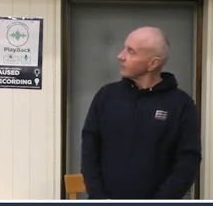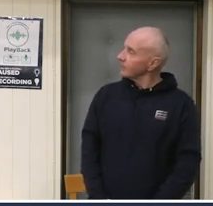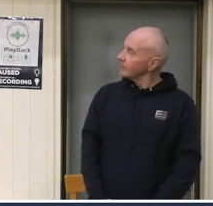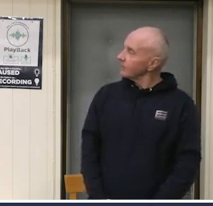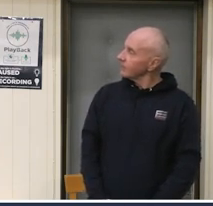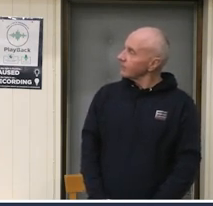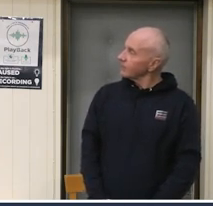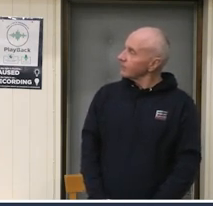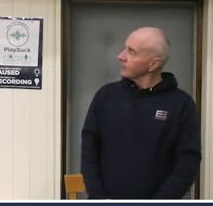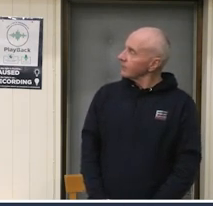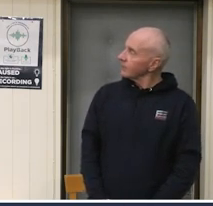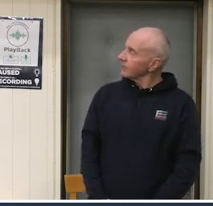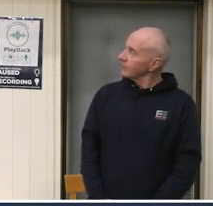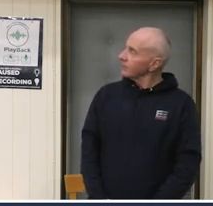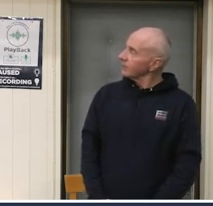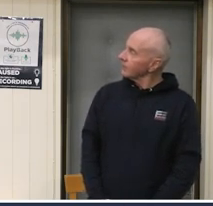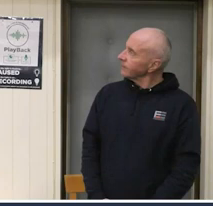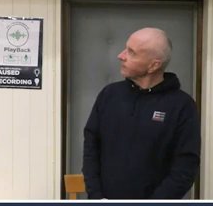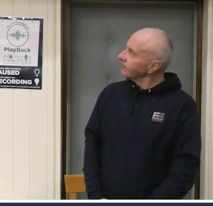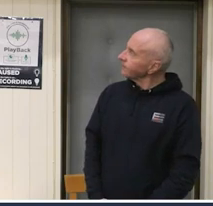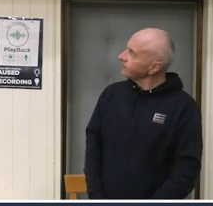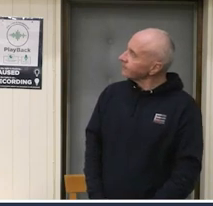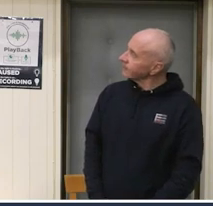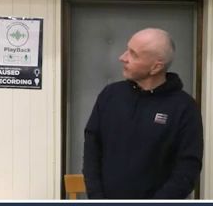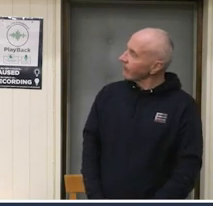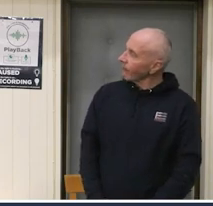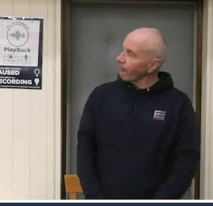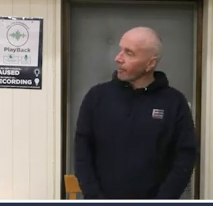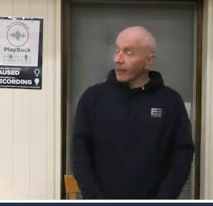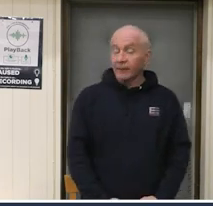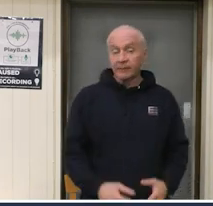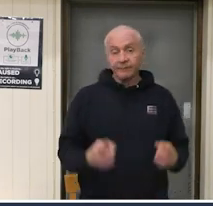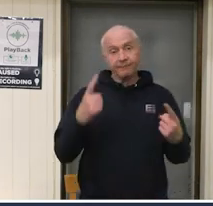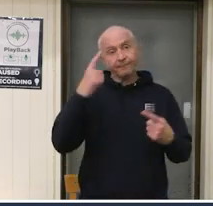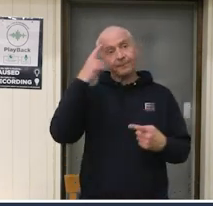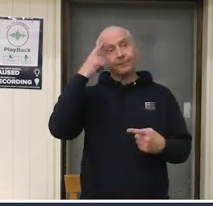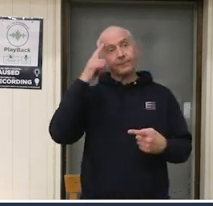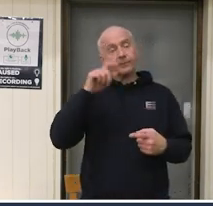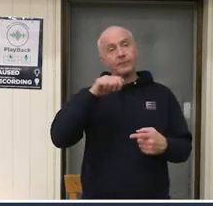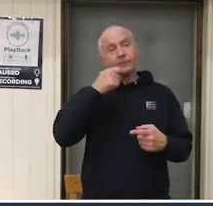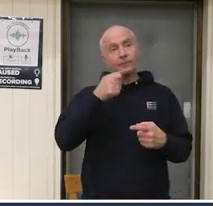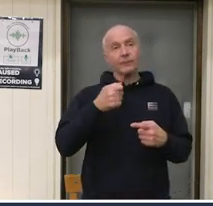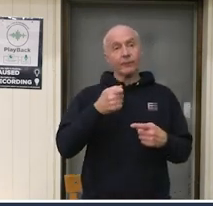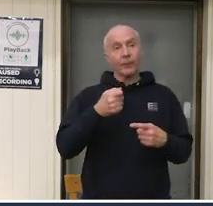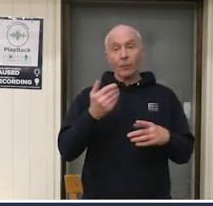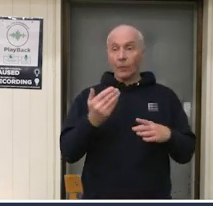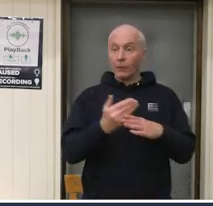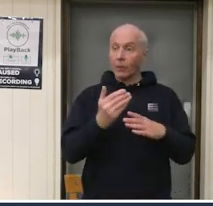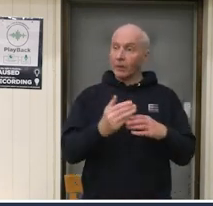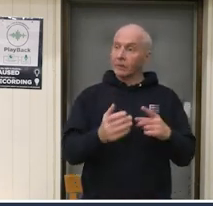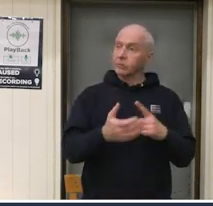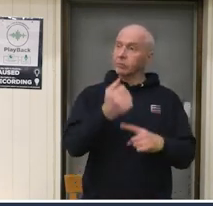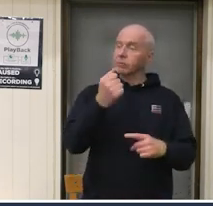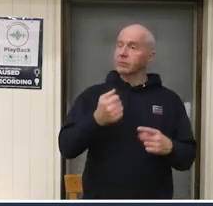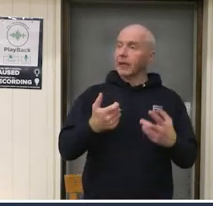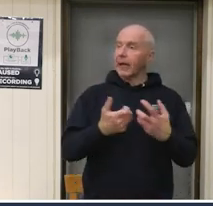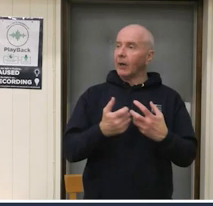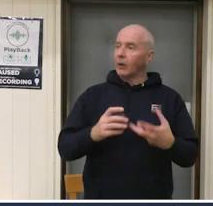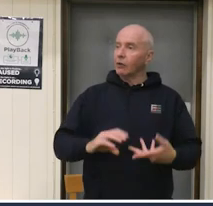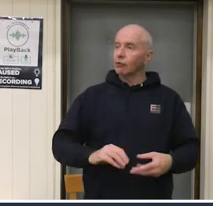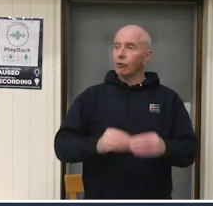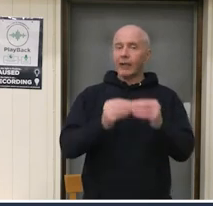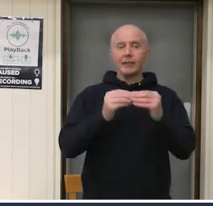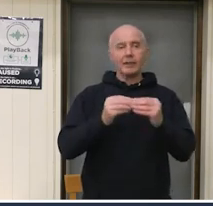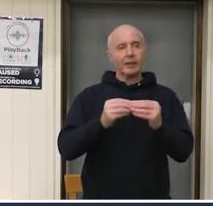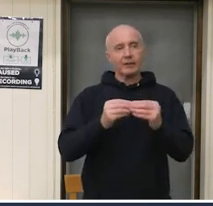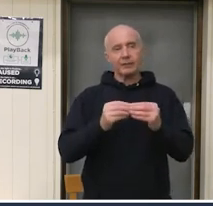So supposing this all works, how do we actually turn it into a fusion power plant? Because that's the question in everyone's